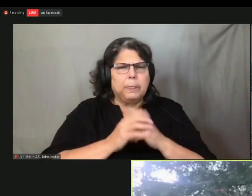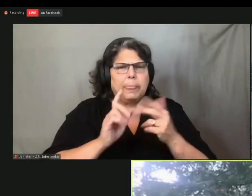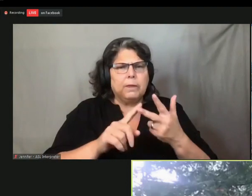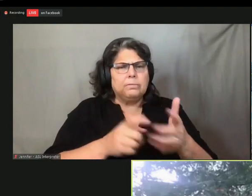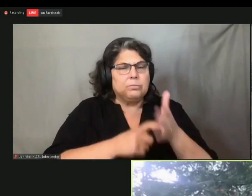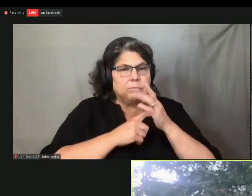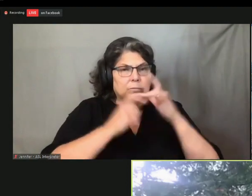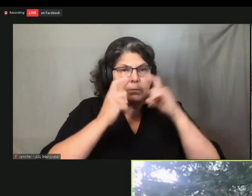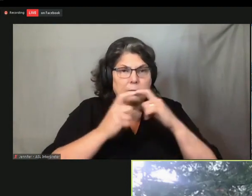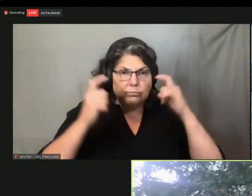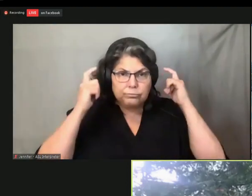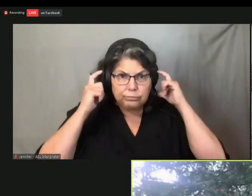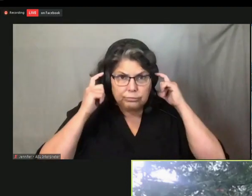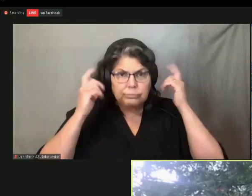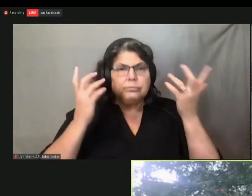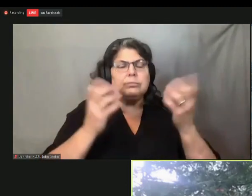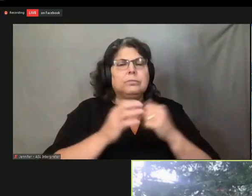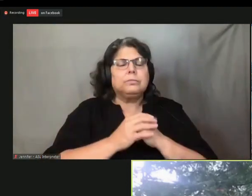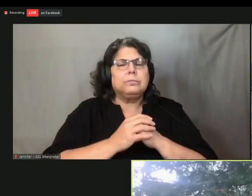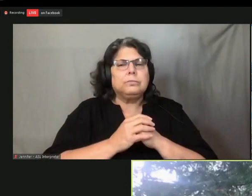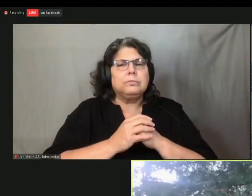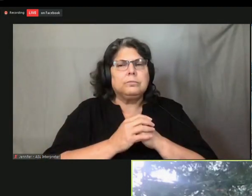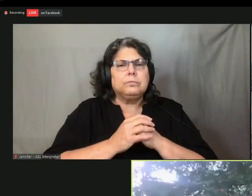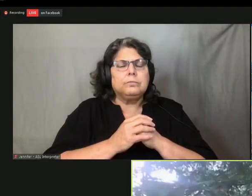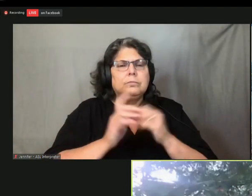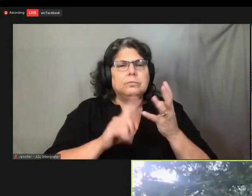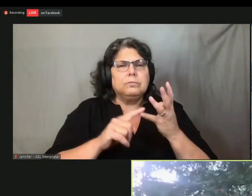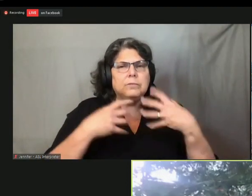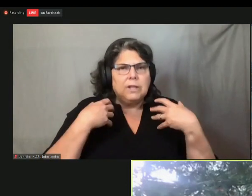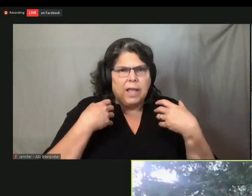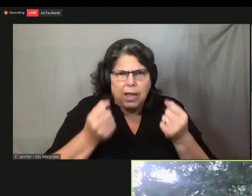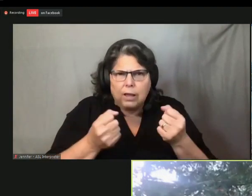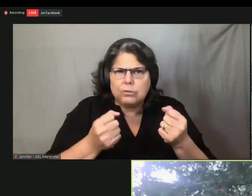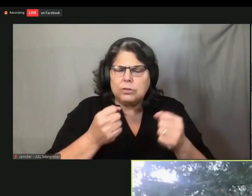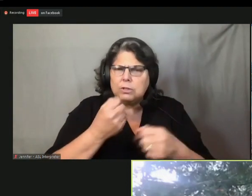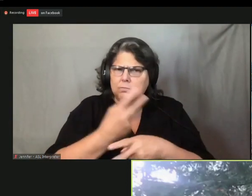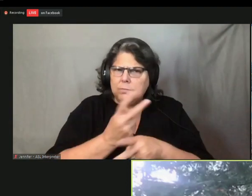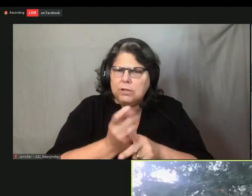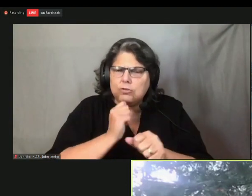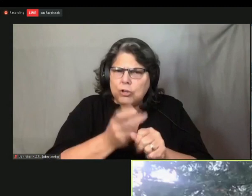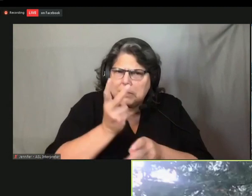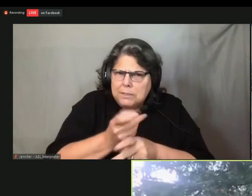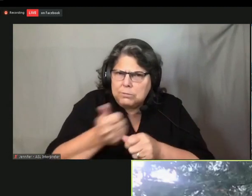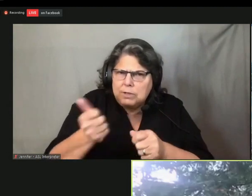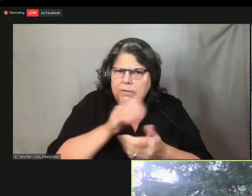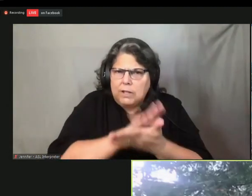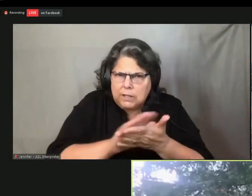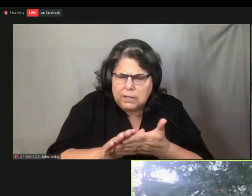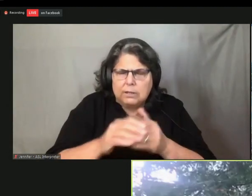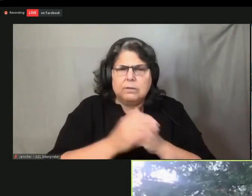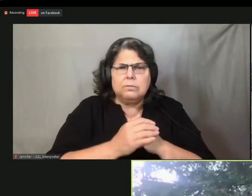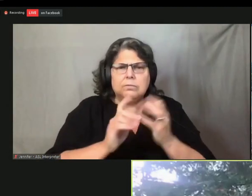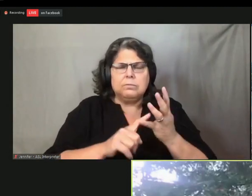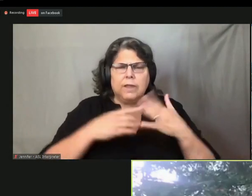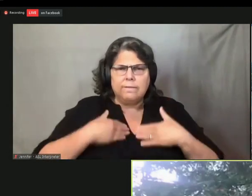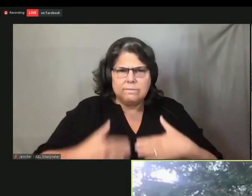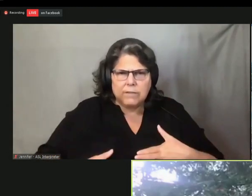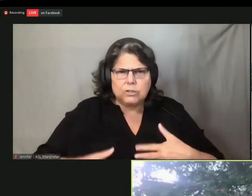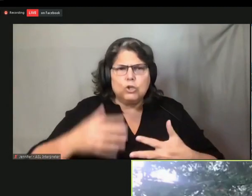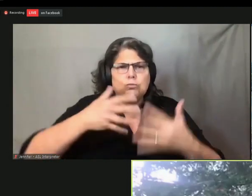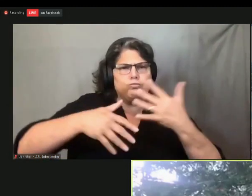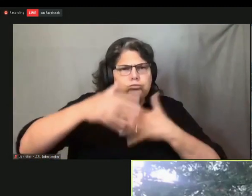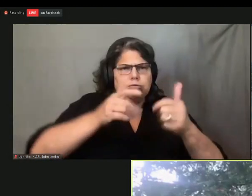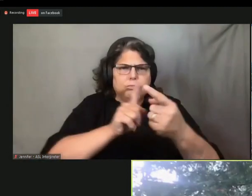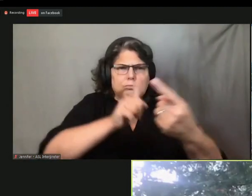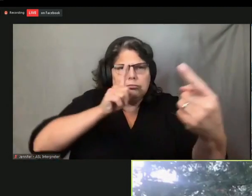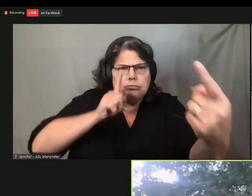face coverings and other essential gear, healthy hygiene practices, physical and social distancing, staff